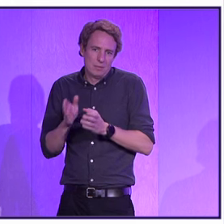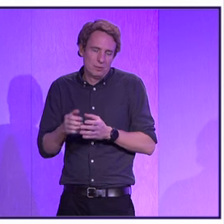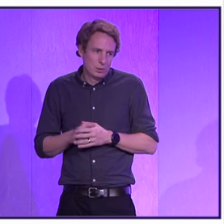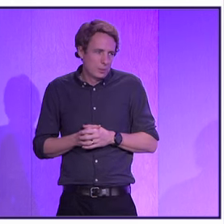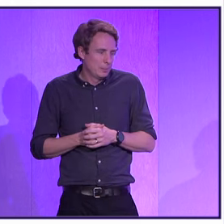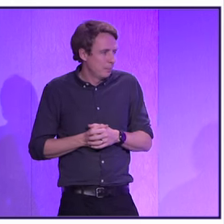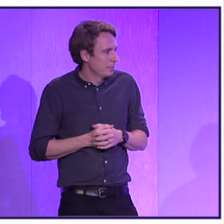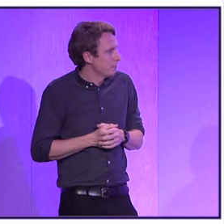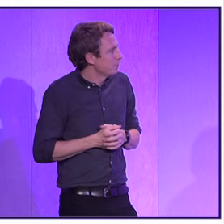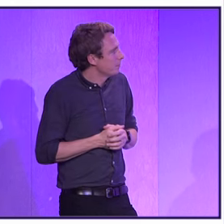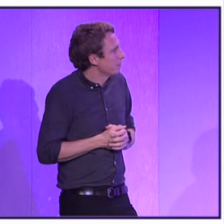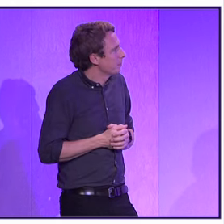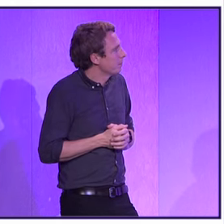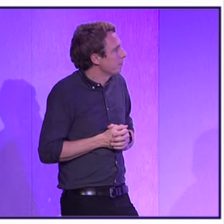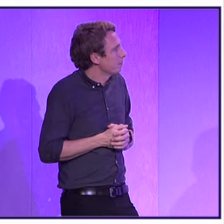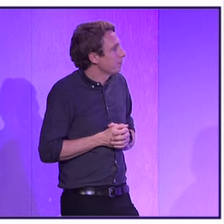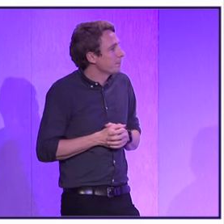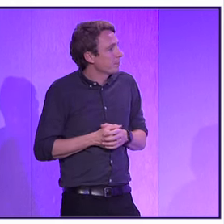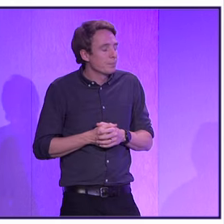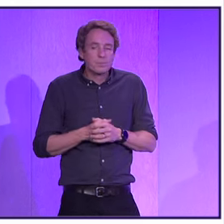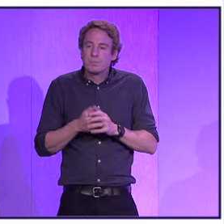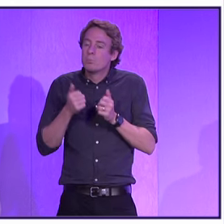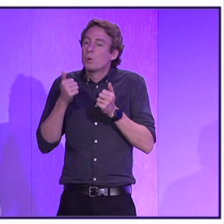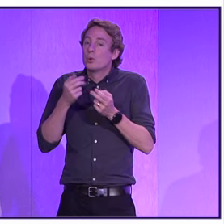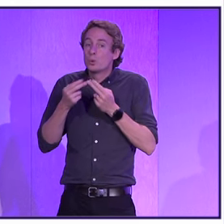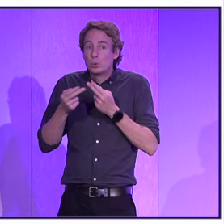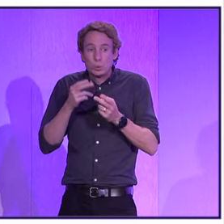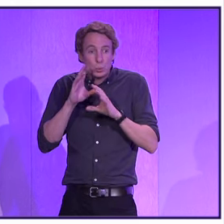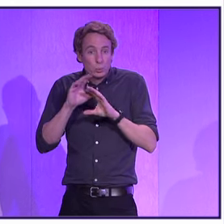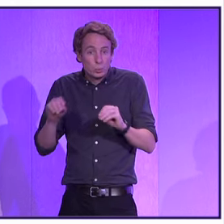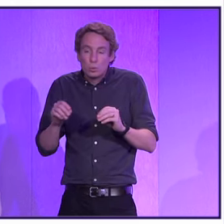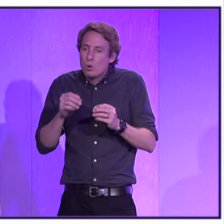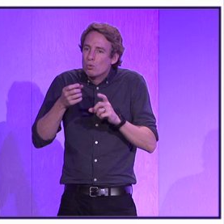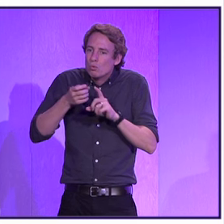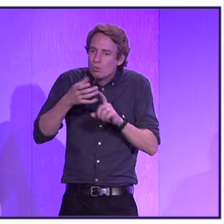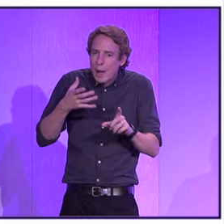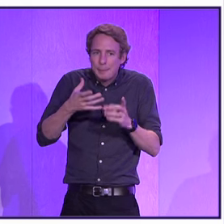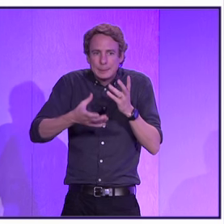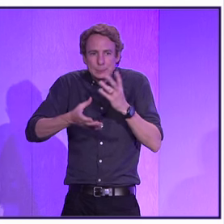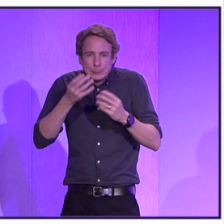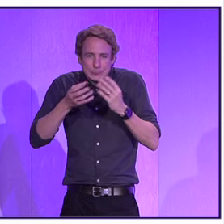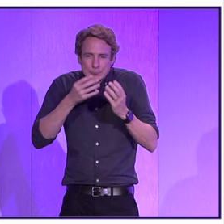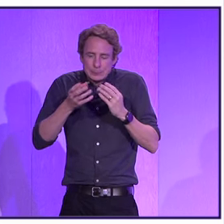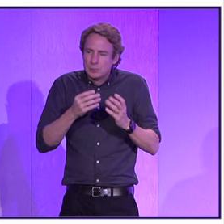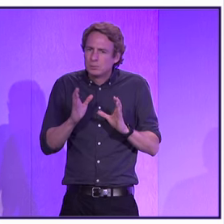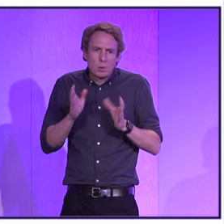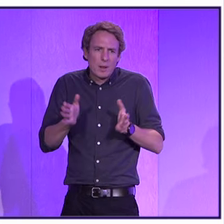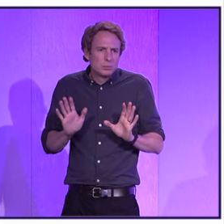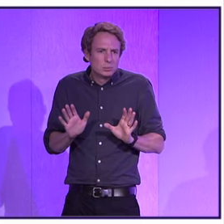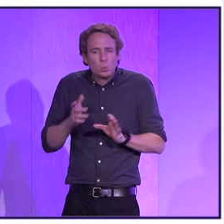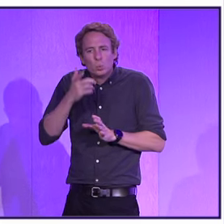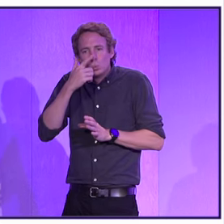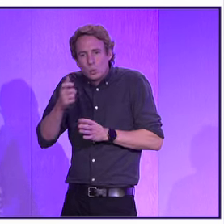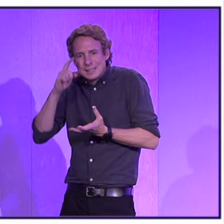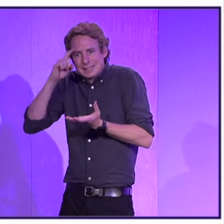So the good news is that we don't have to accept that sort of rapid consumption model. We can choose to make